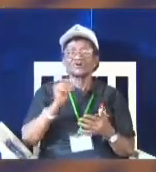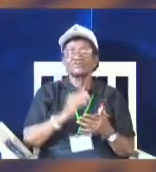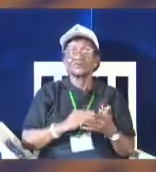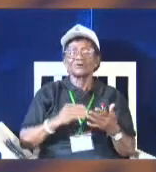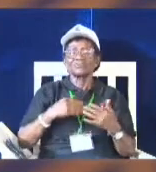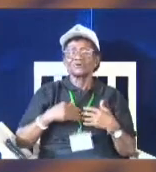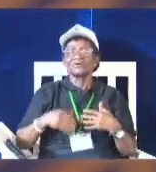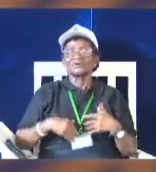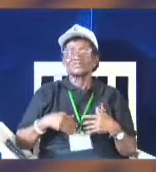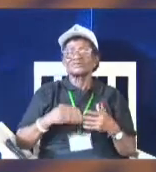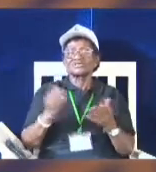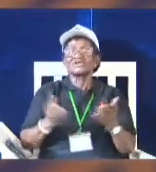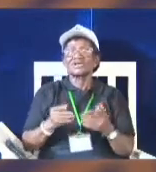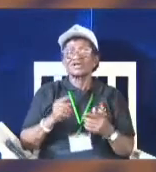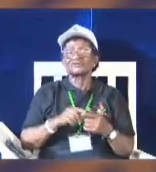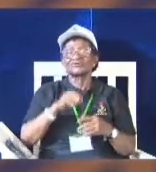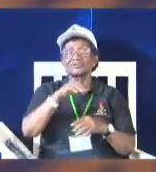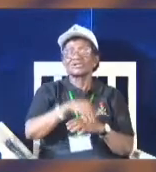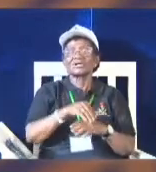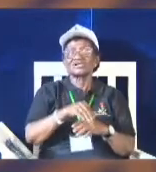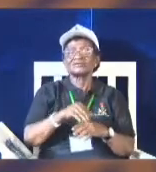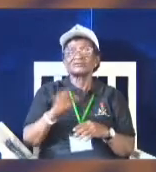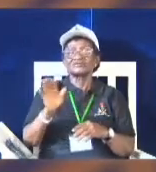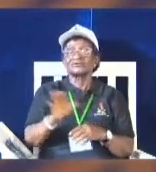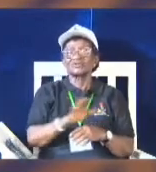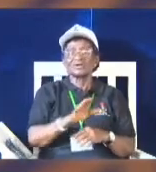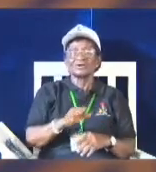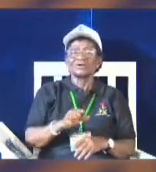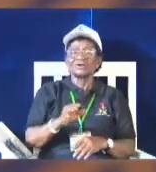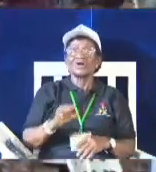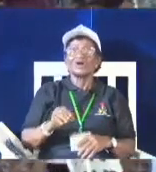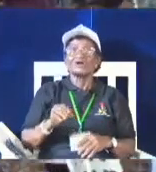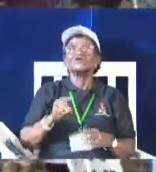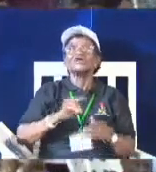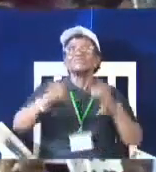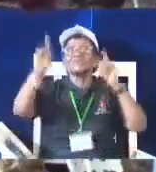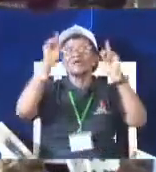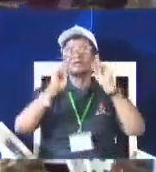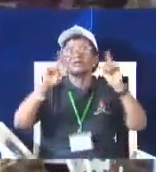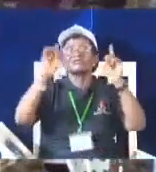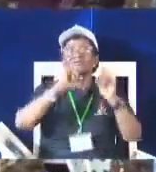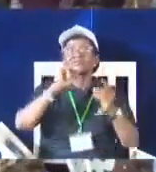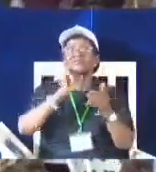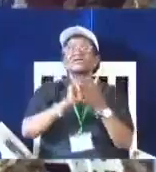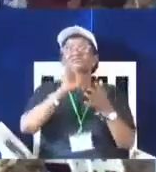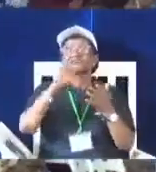Your destiny that is being truncated shall be fully restored.